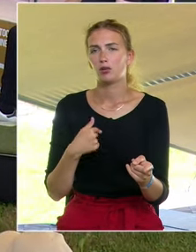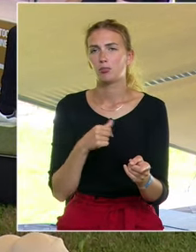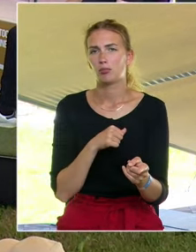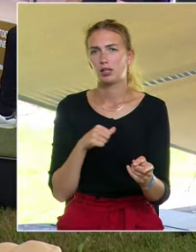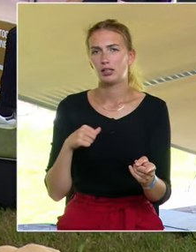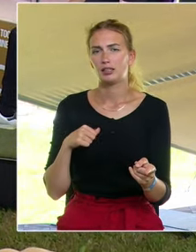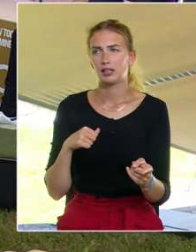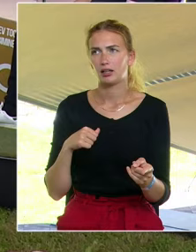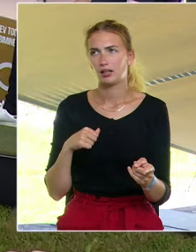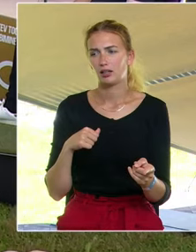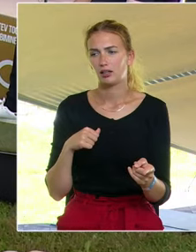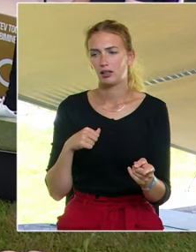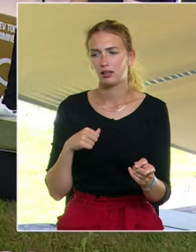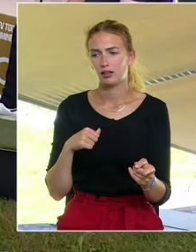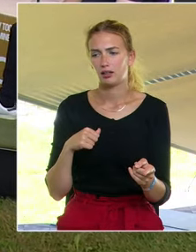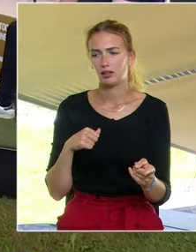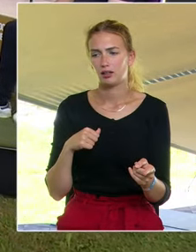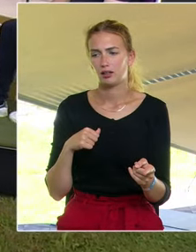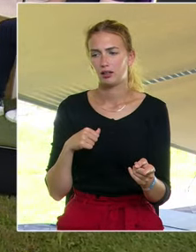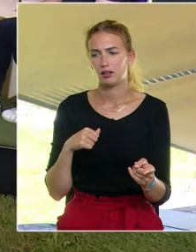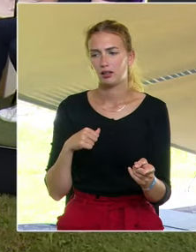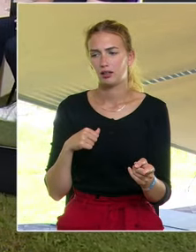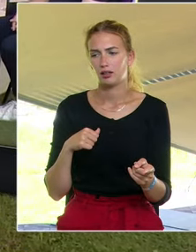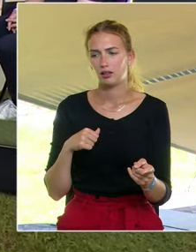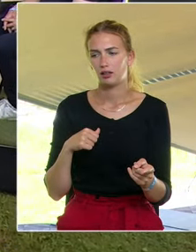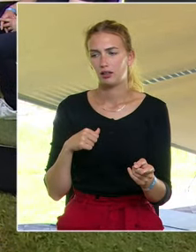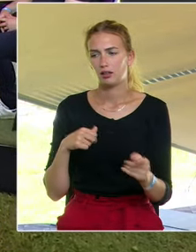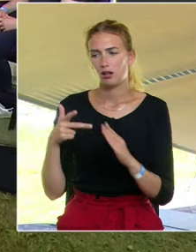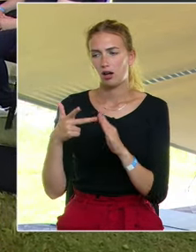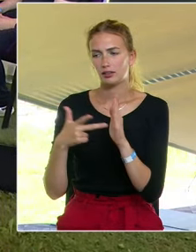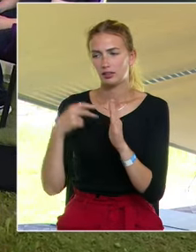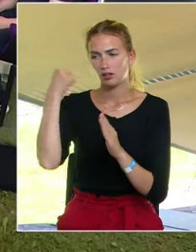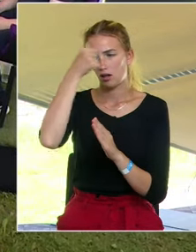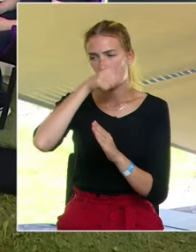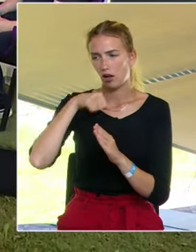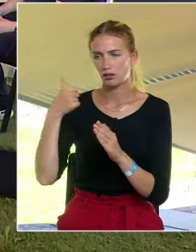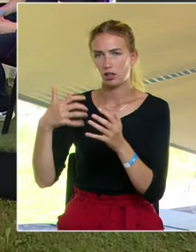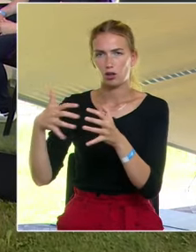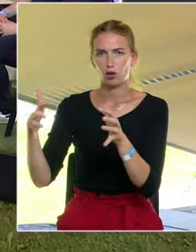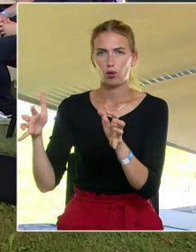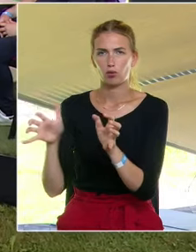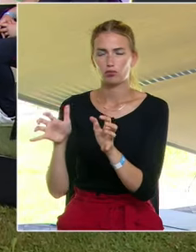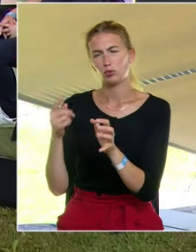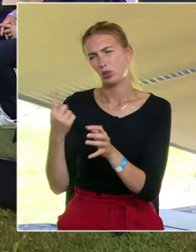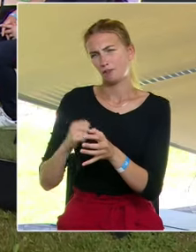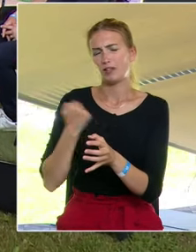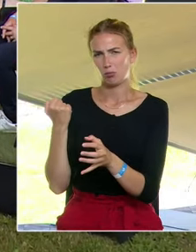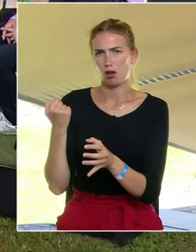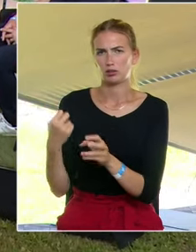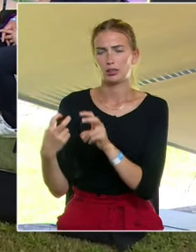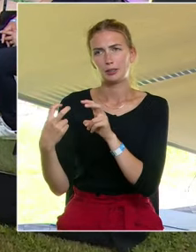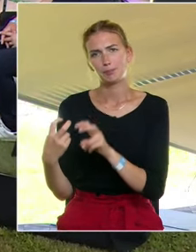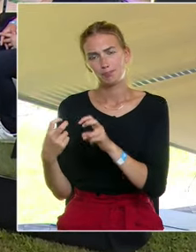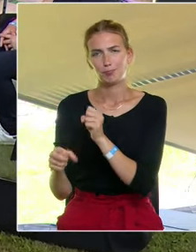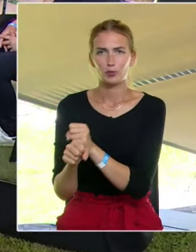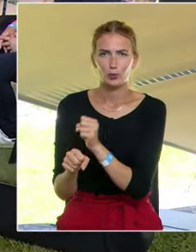sit for for 8 years on the board of the biggest media company, a traditional media company, which we turned into